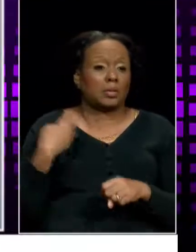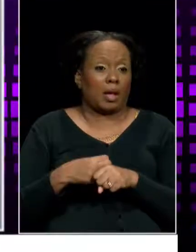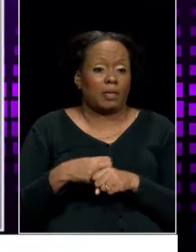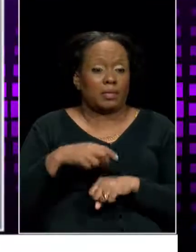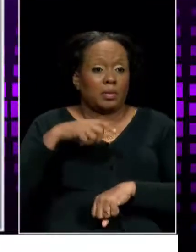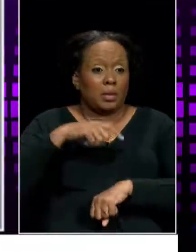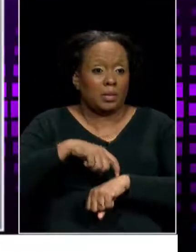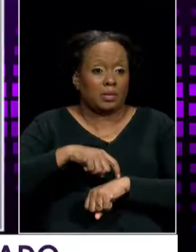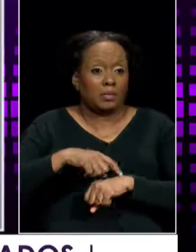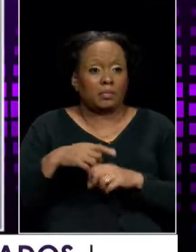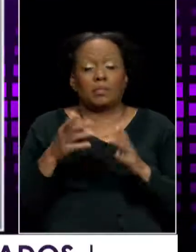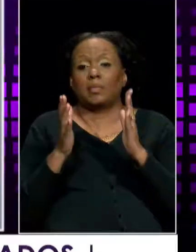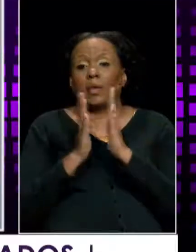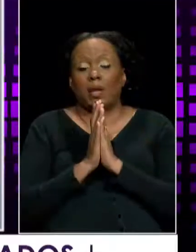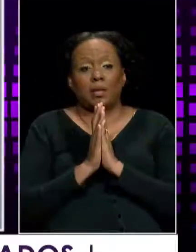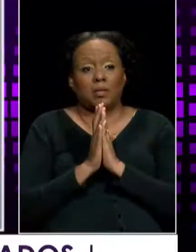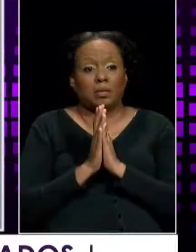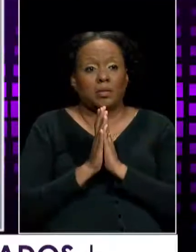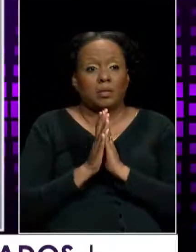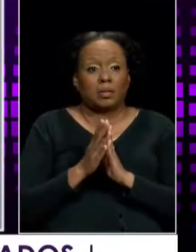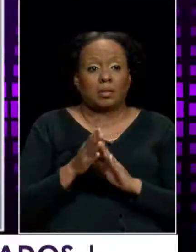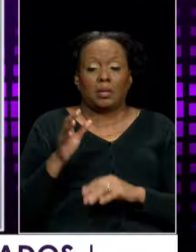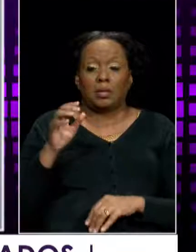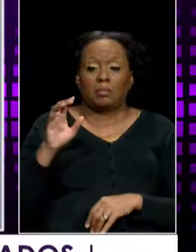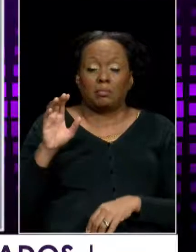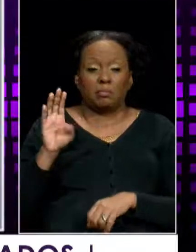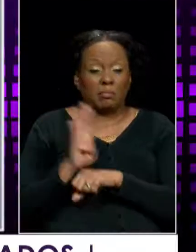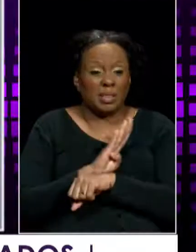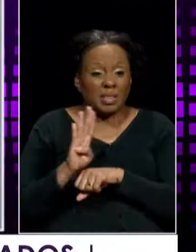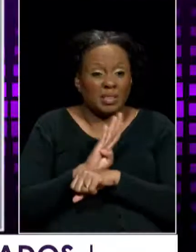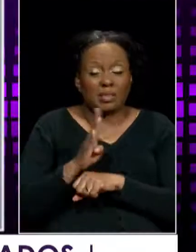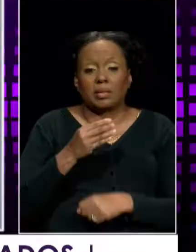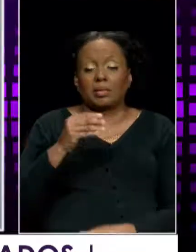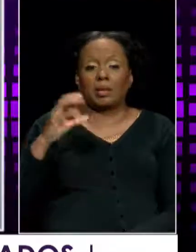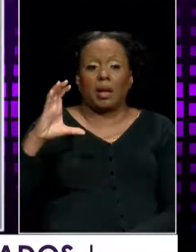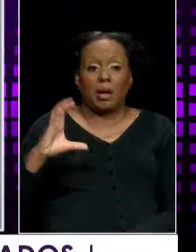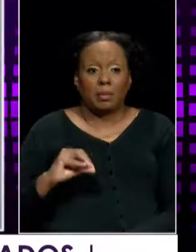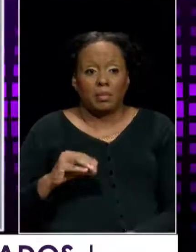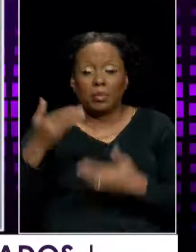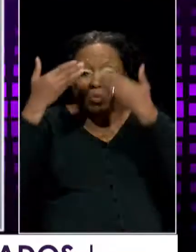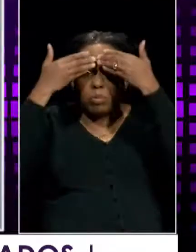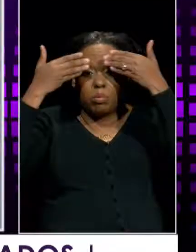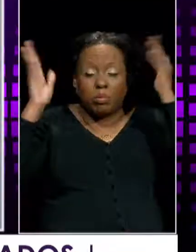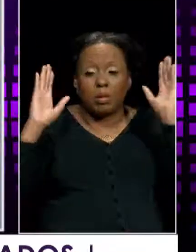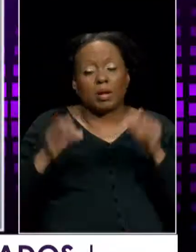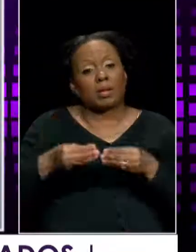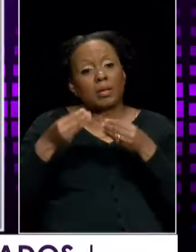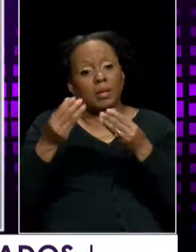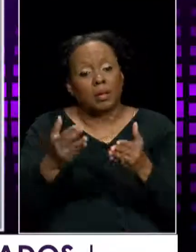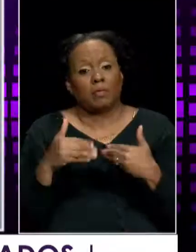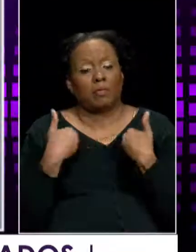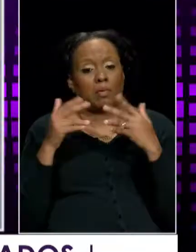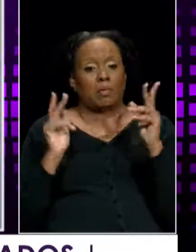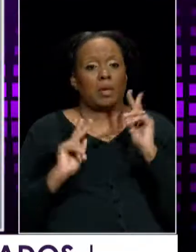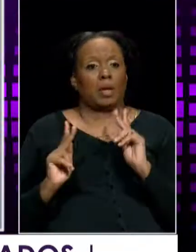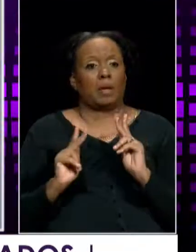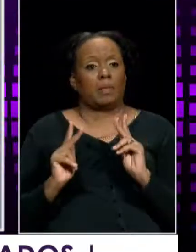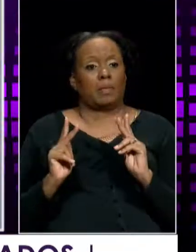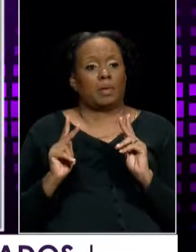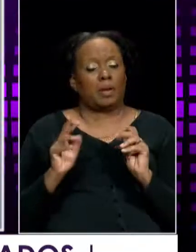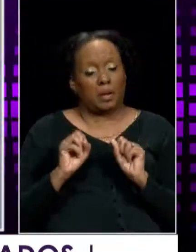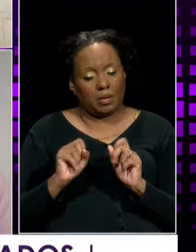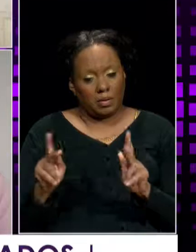just asking our employers to just be open-minded and give them a chance, because you never know. Give them that room to grow in the